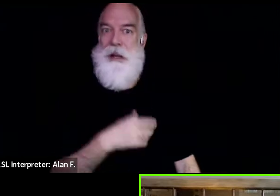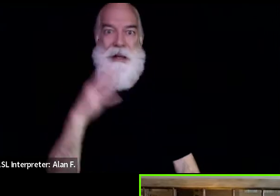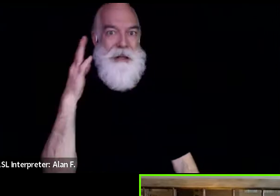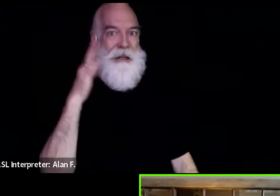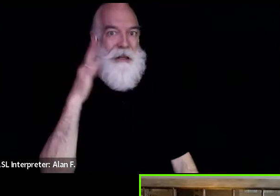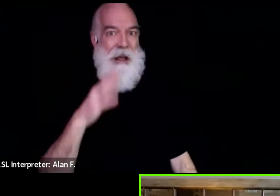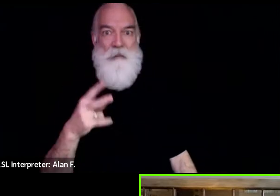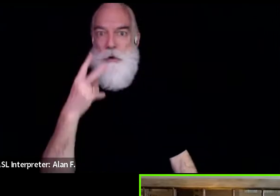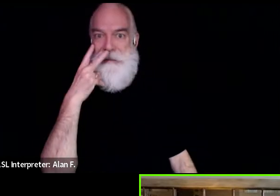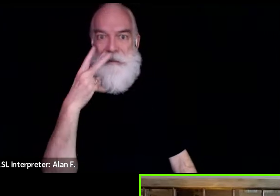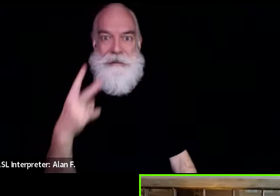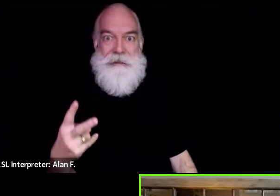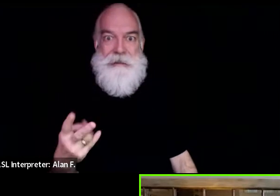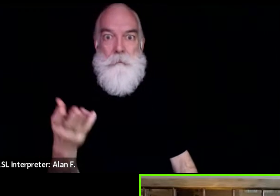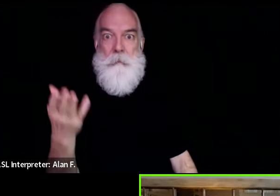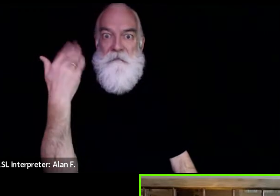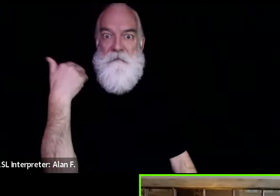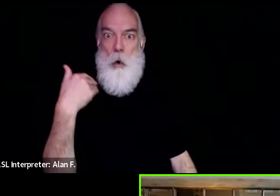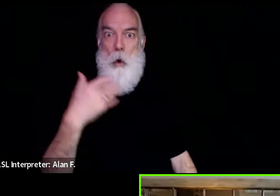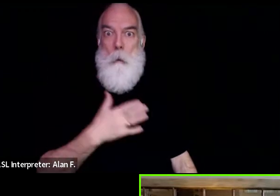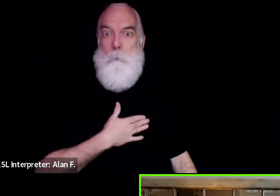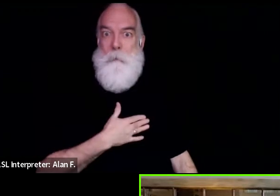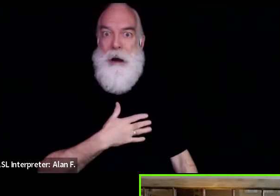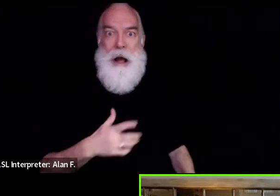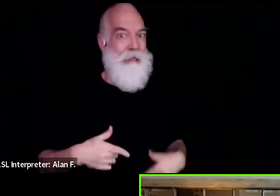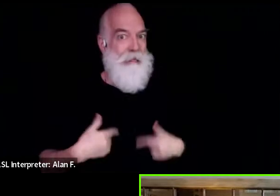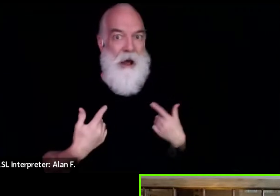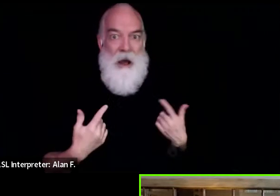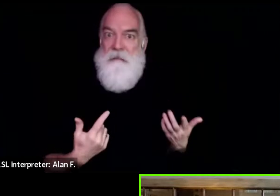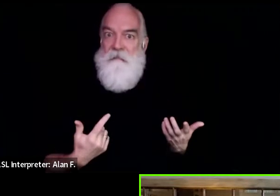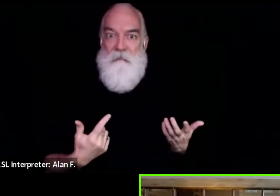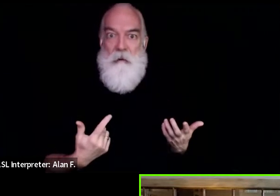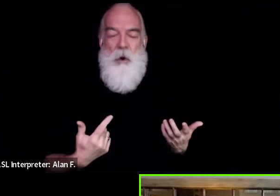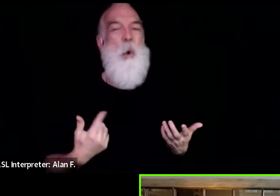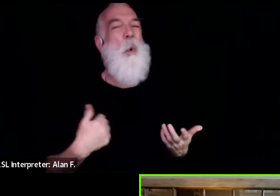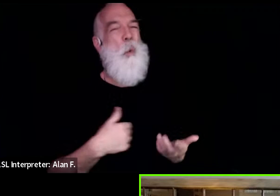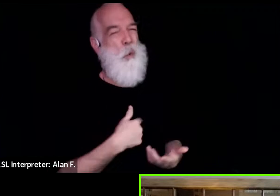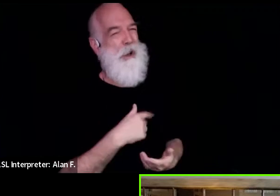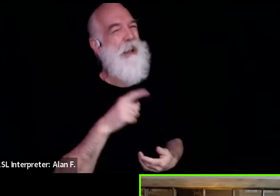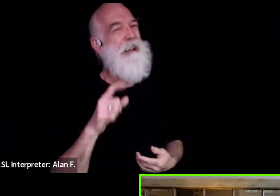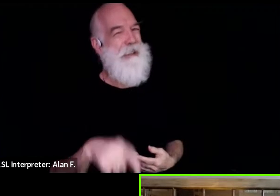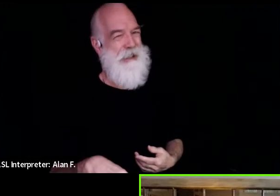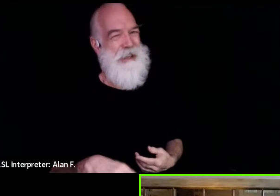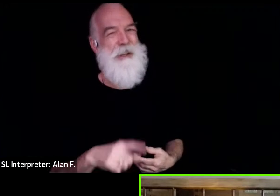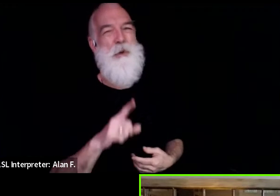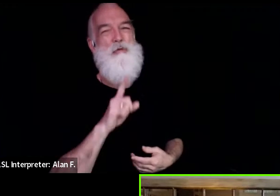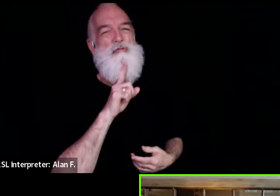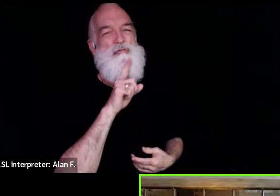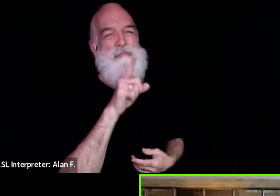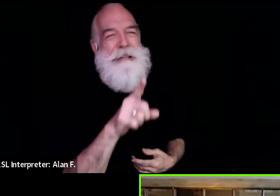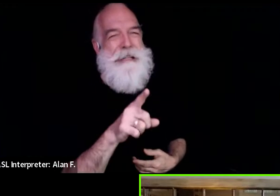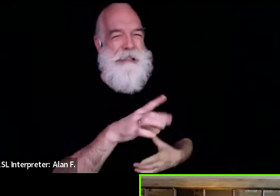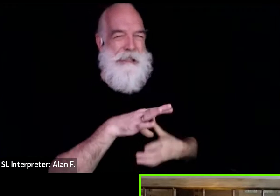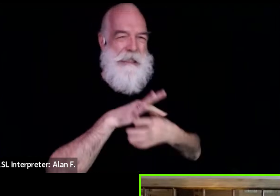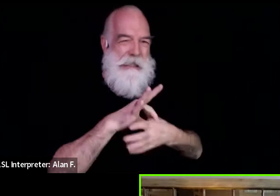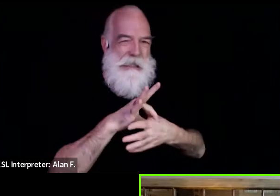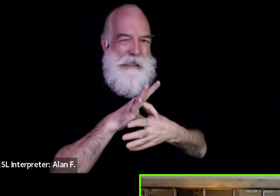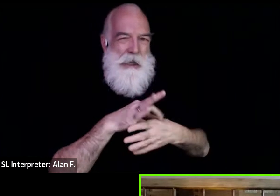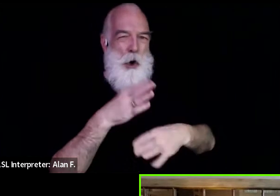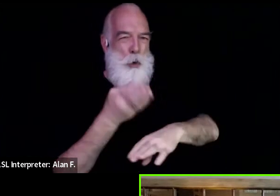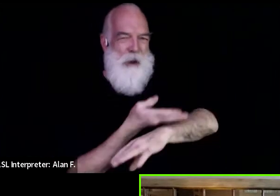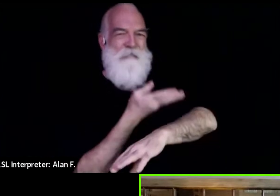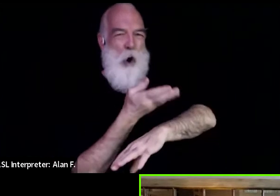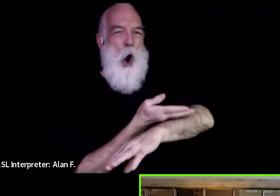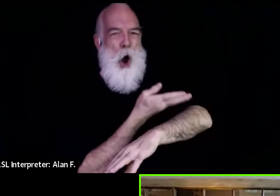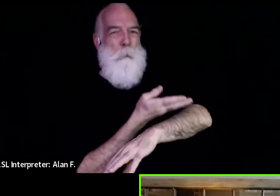and for real reform. And so I hope that when you see policies and